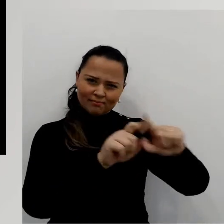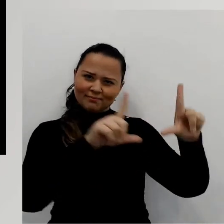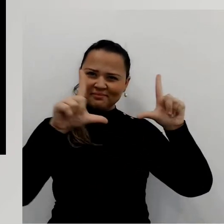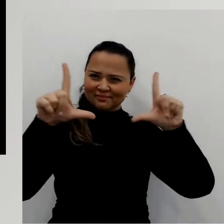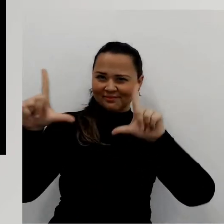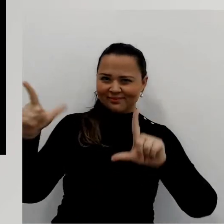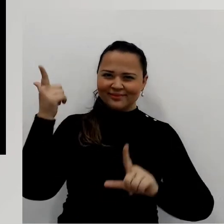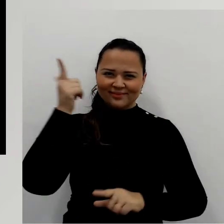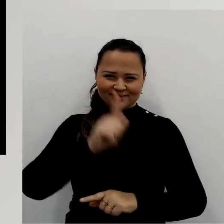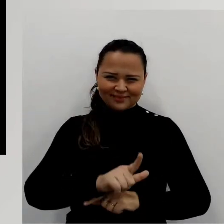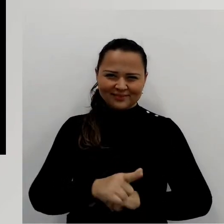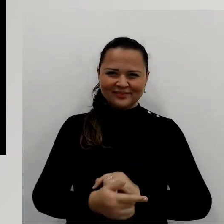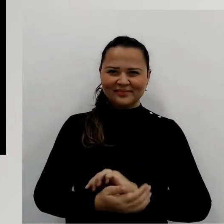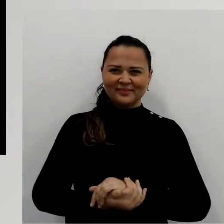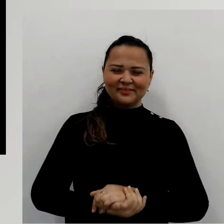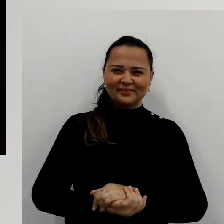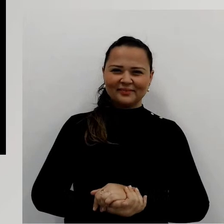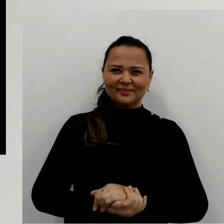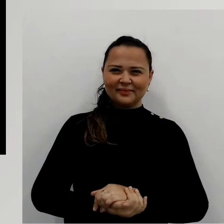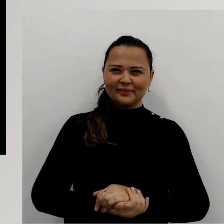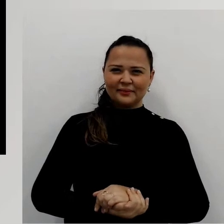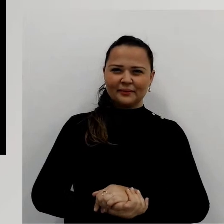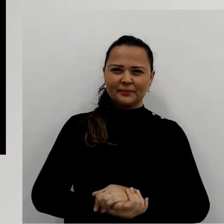I'm all set. I'm all set to go now.